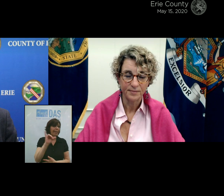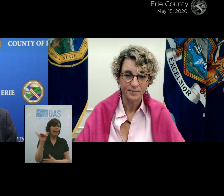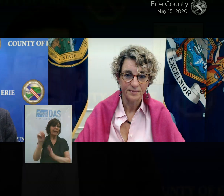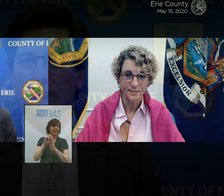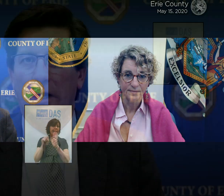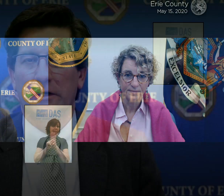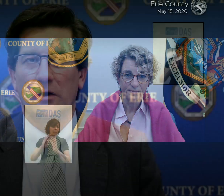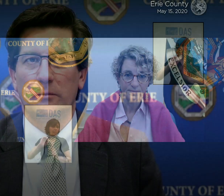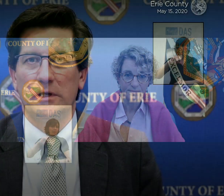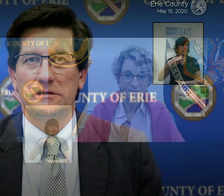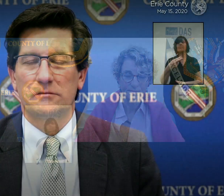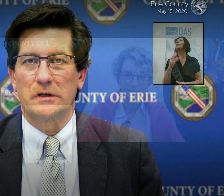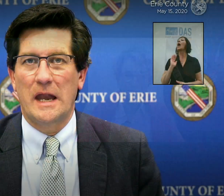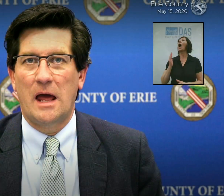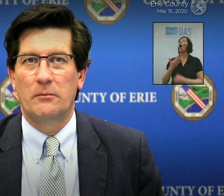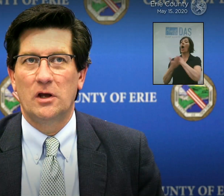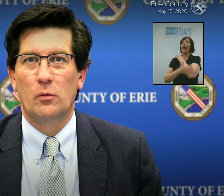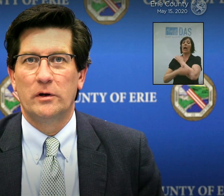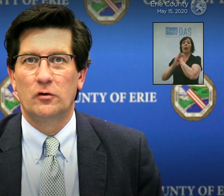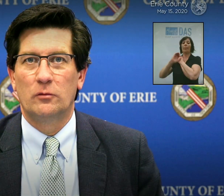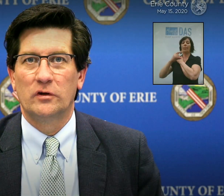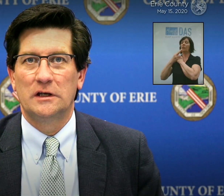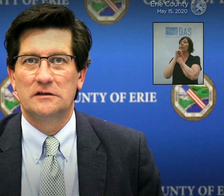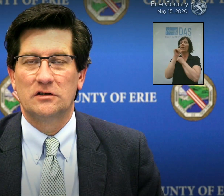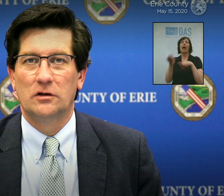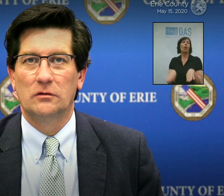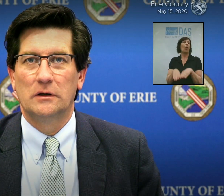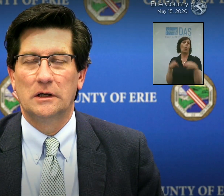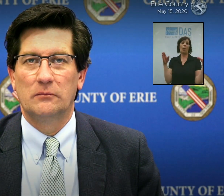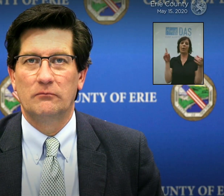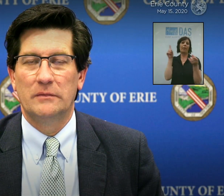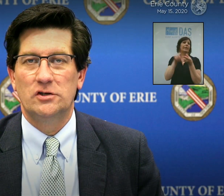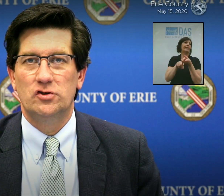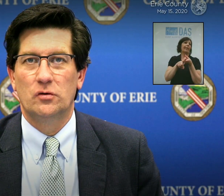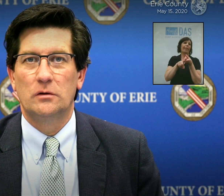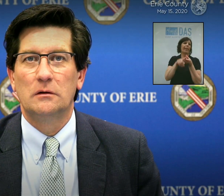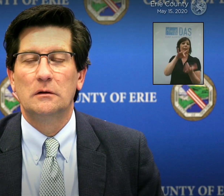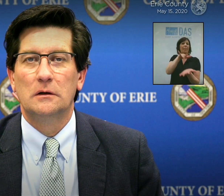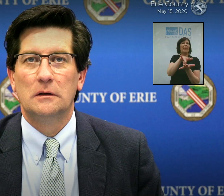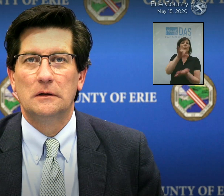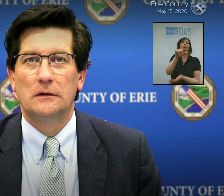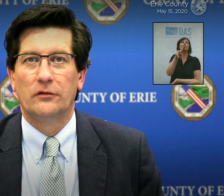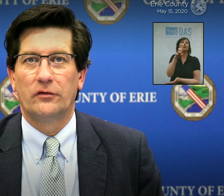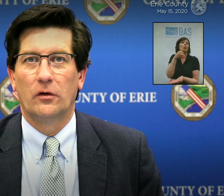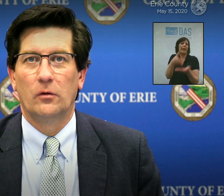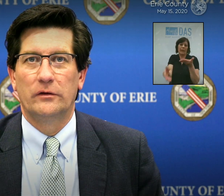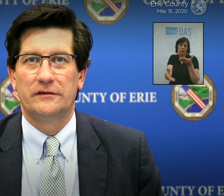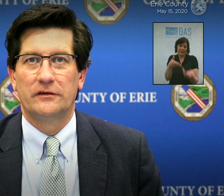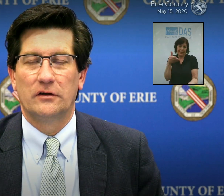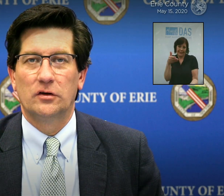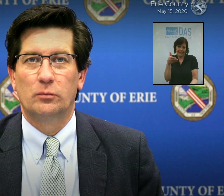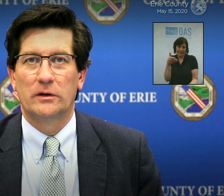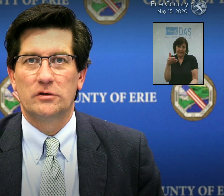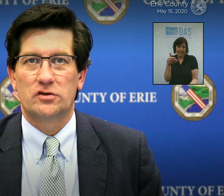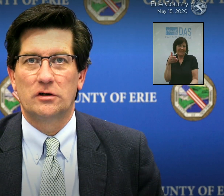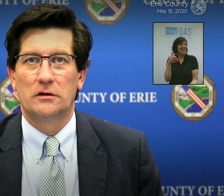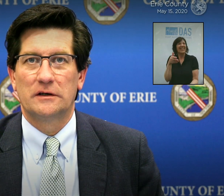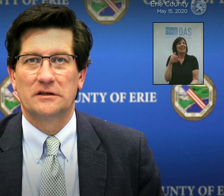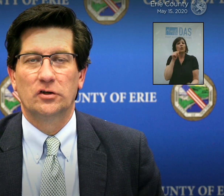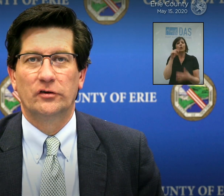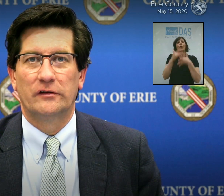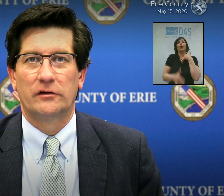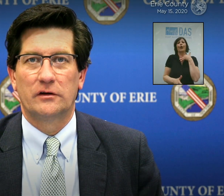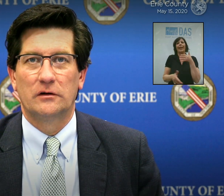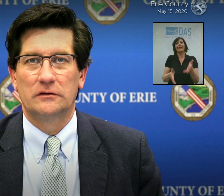beaches? Our county beaches would not be open normally until mid-June. So this is a little premature.